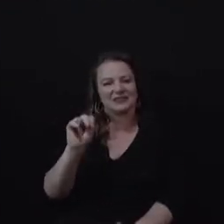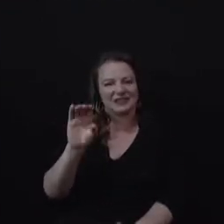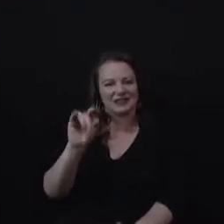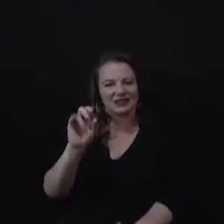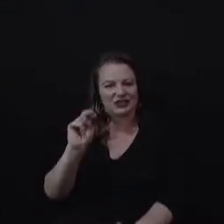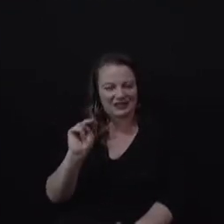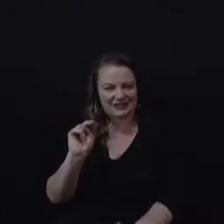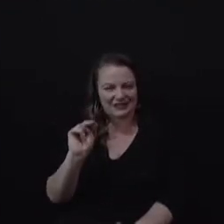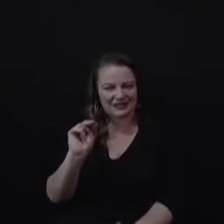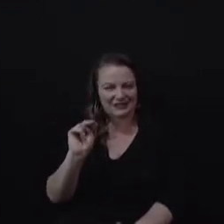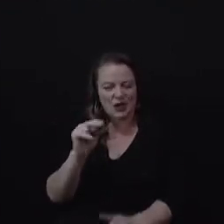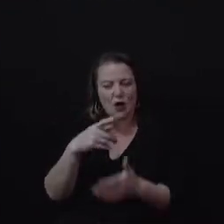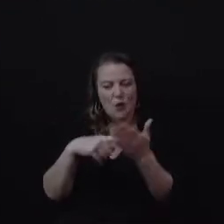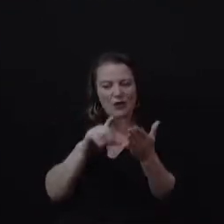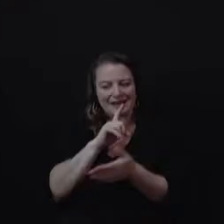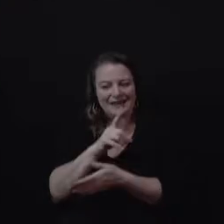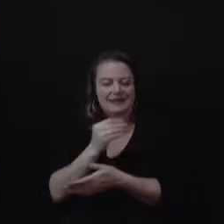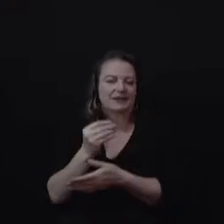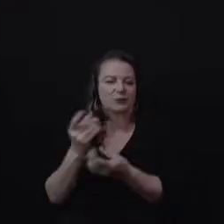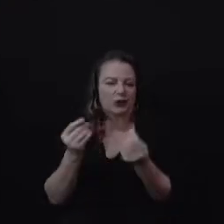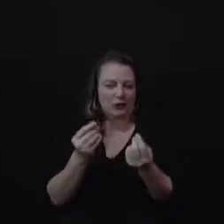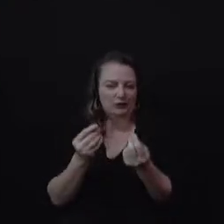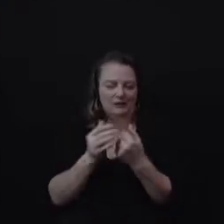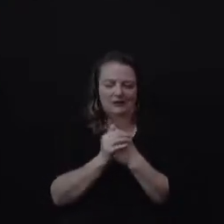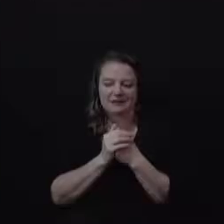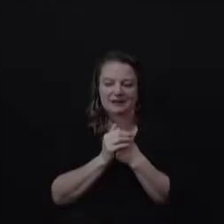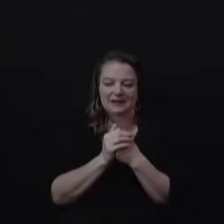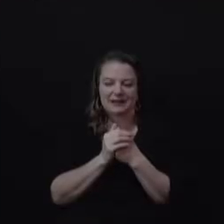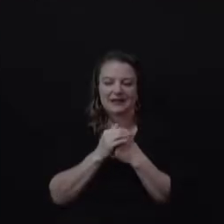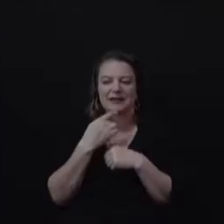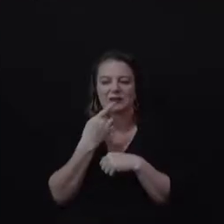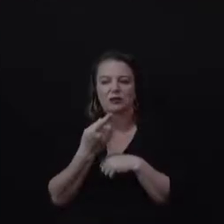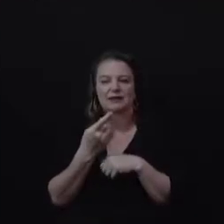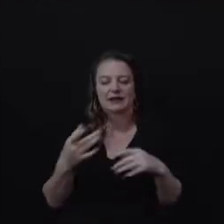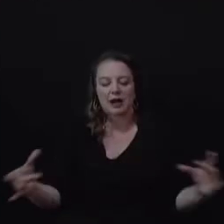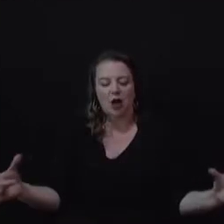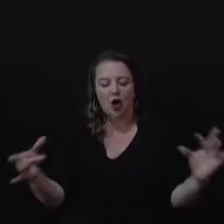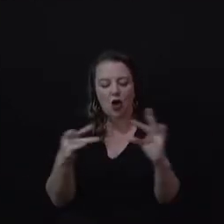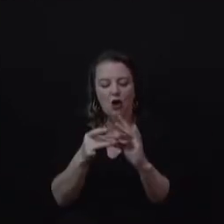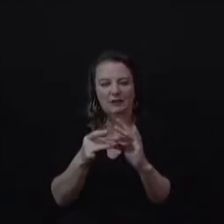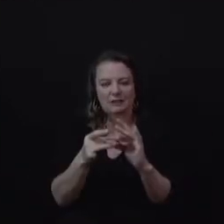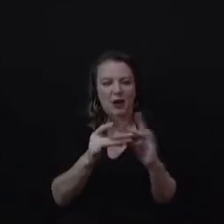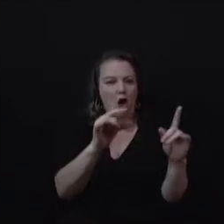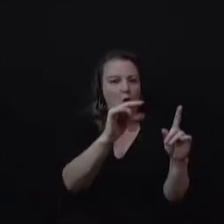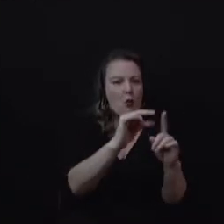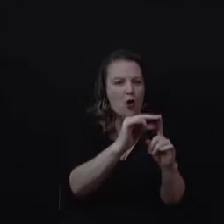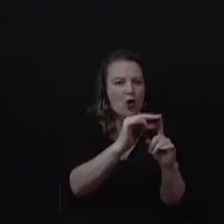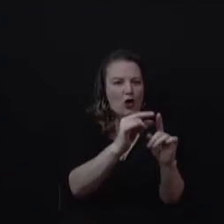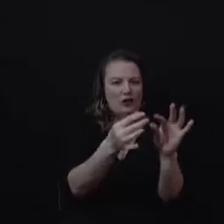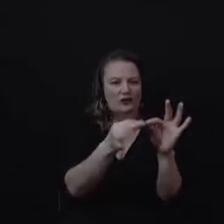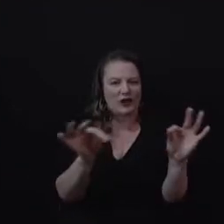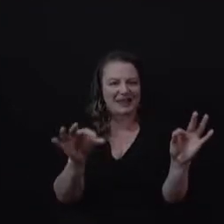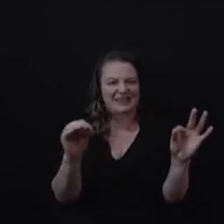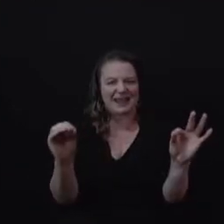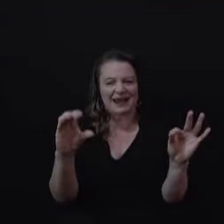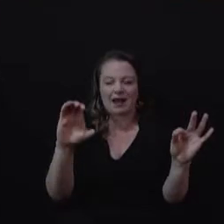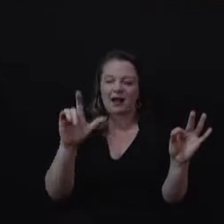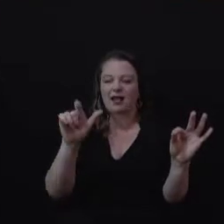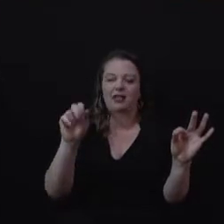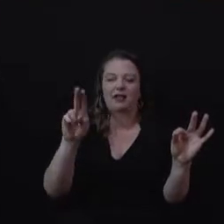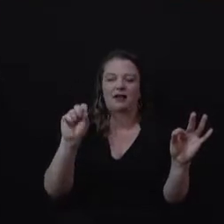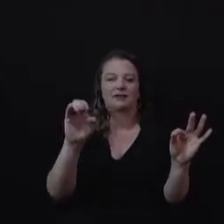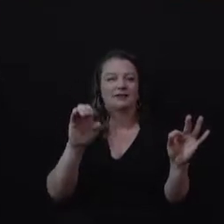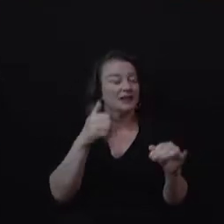it does. It told us that it hooks up words, phrases, and clause. Y'all can hear the little tune,